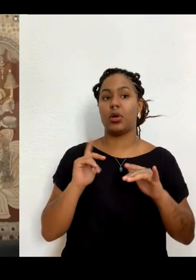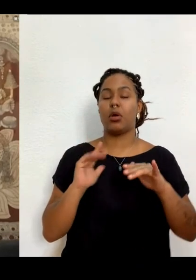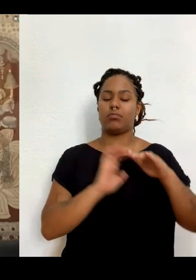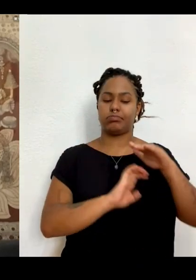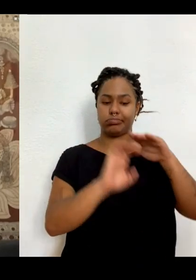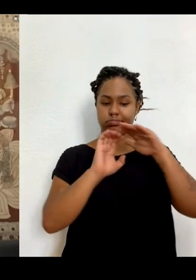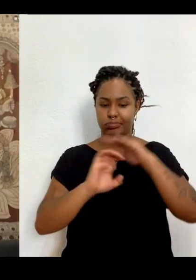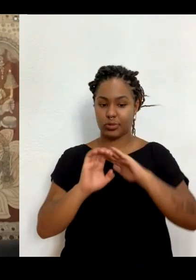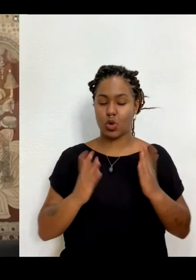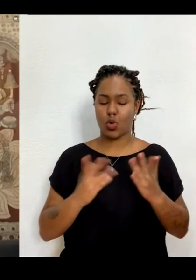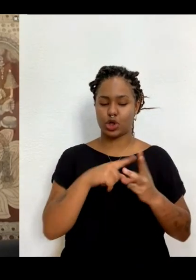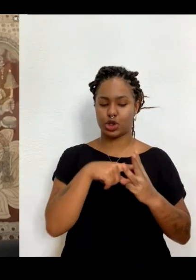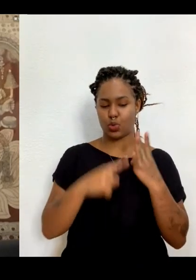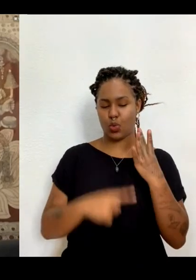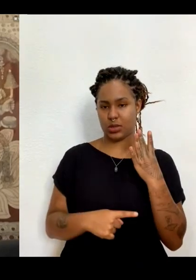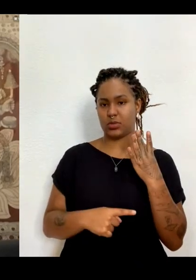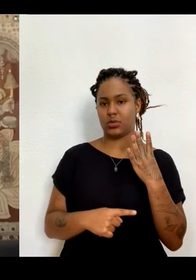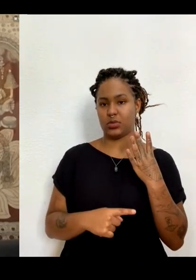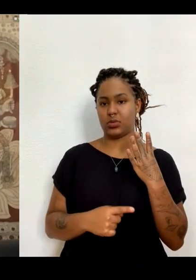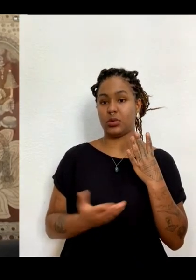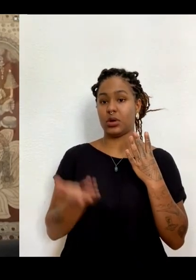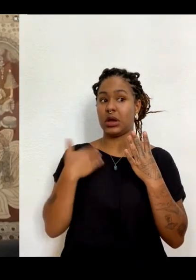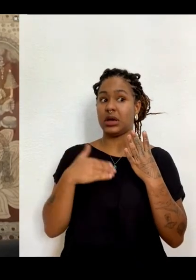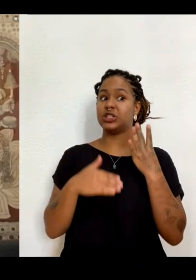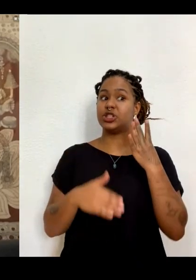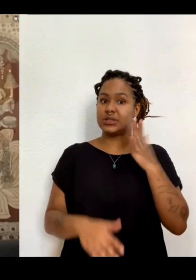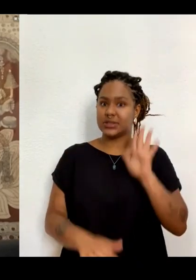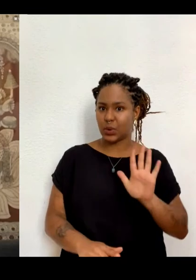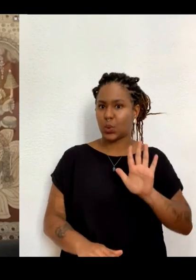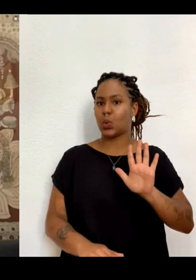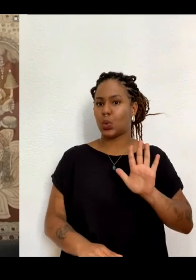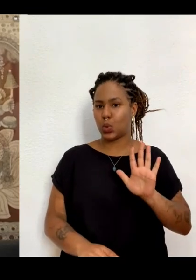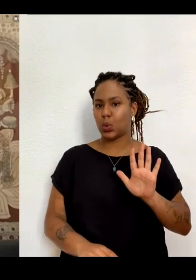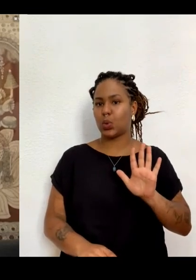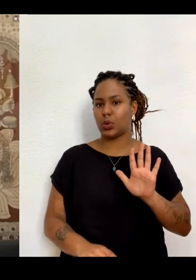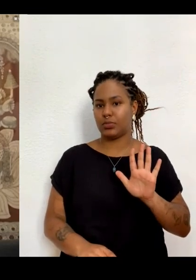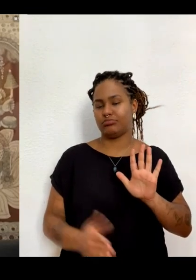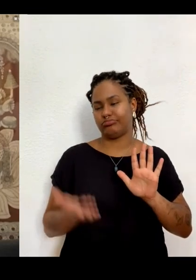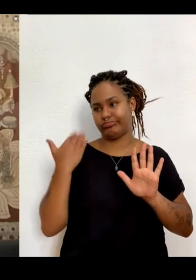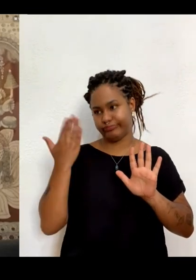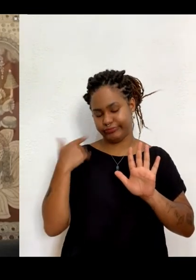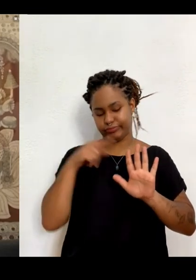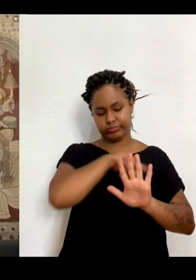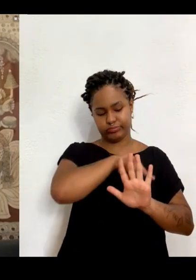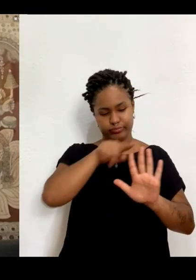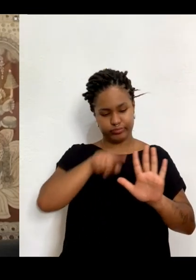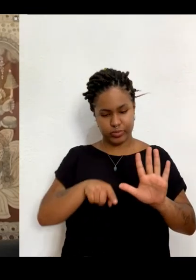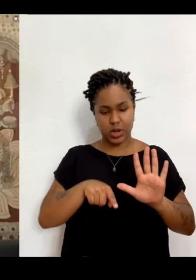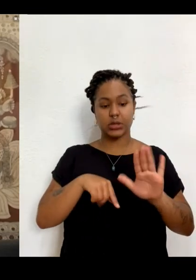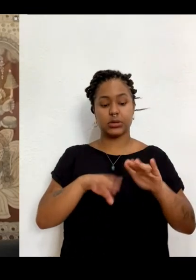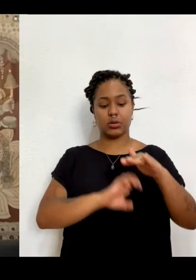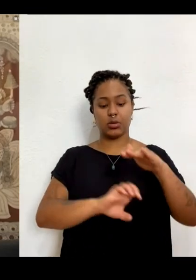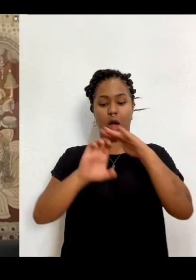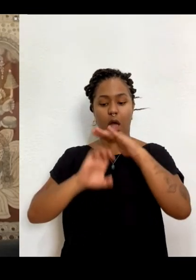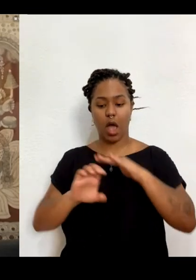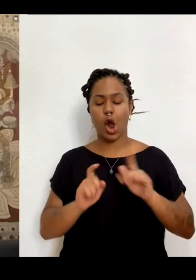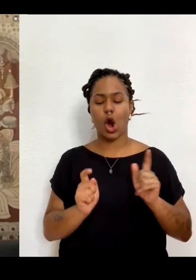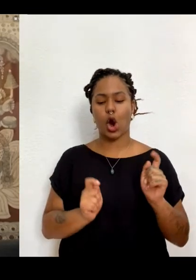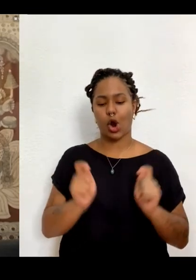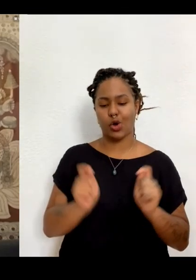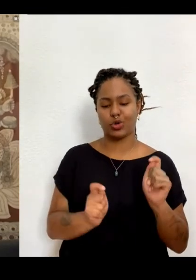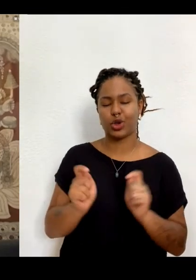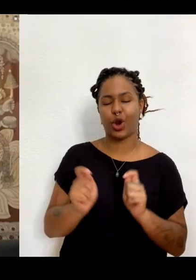uh who control chemicals and chemicals and in numbers Brazil you call it agrotoxics uh said now we must